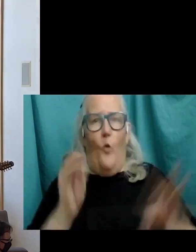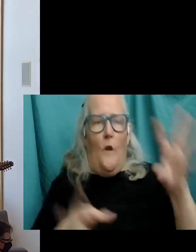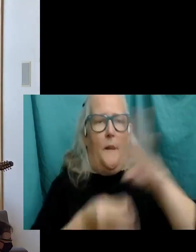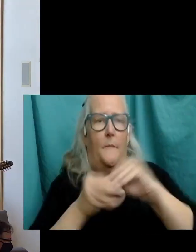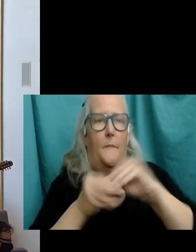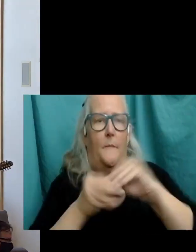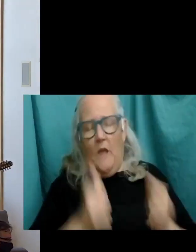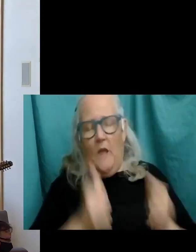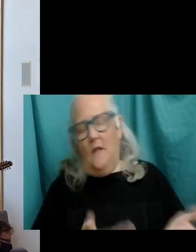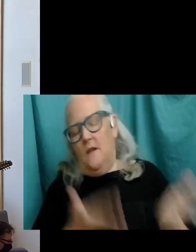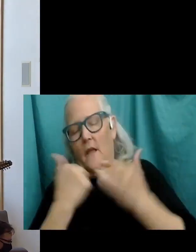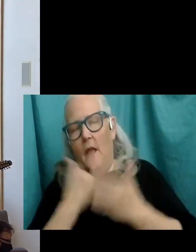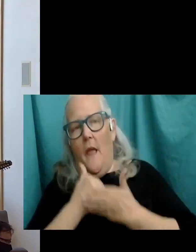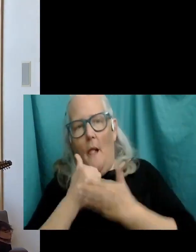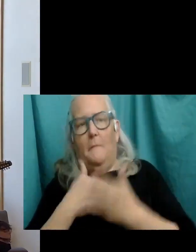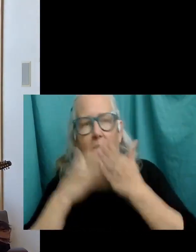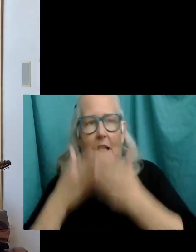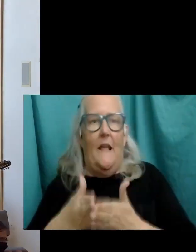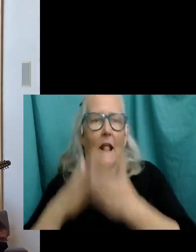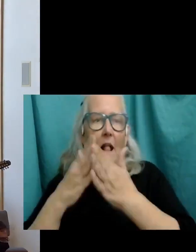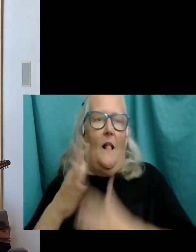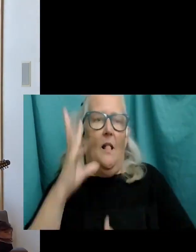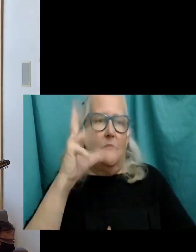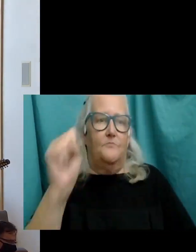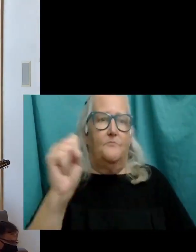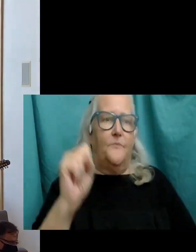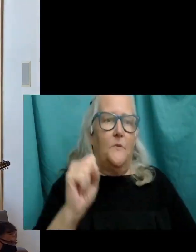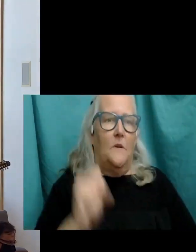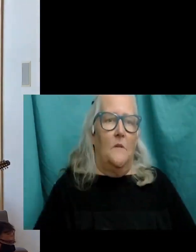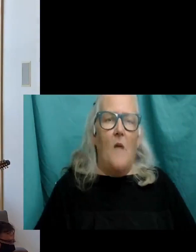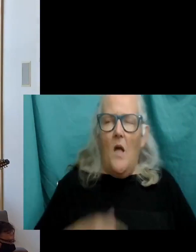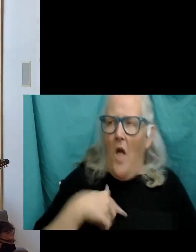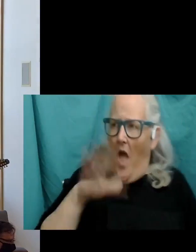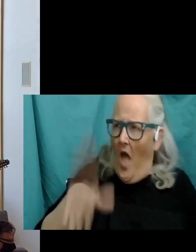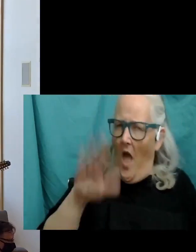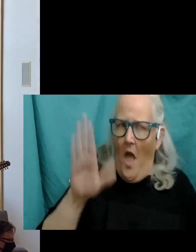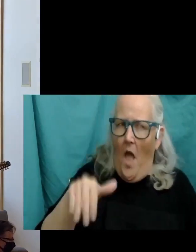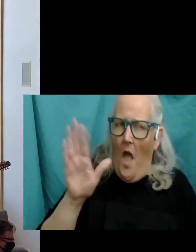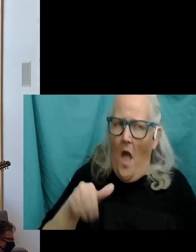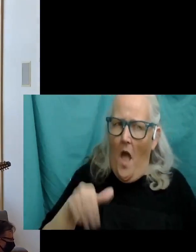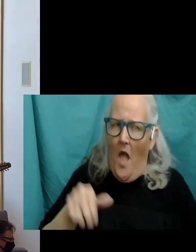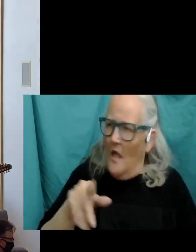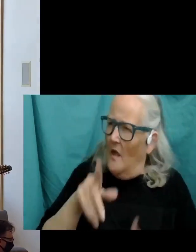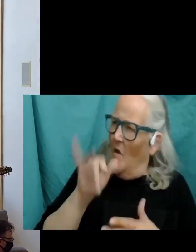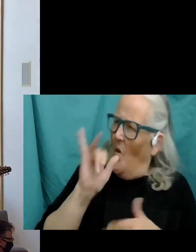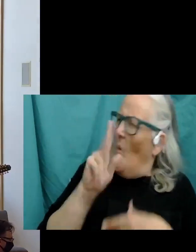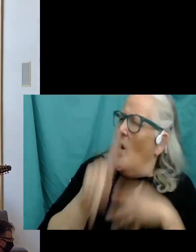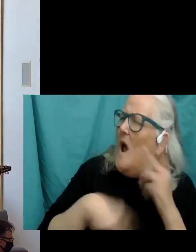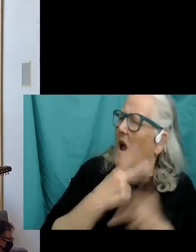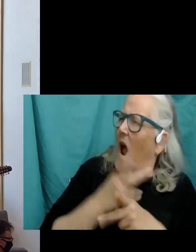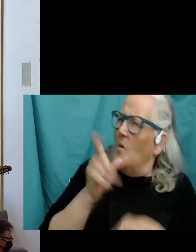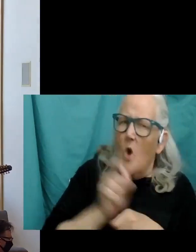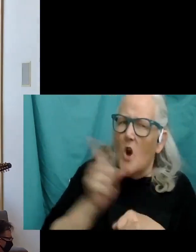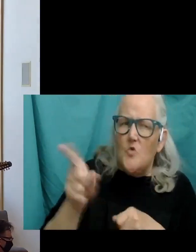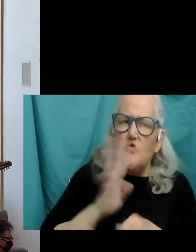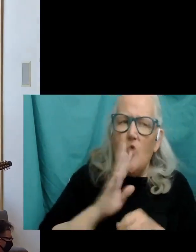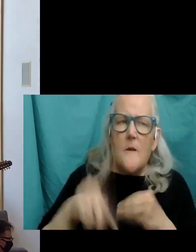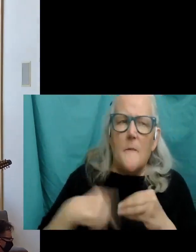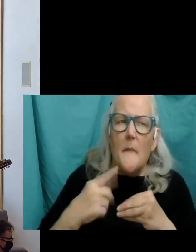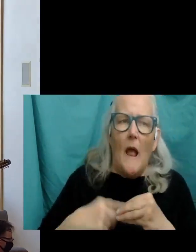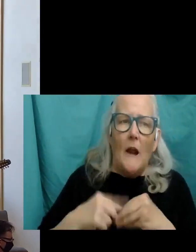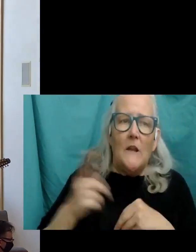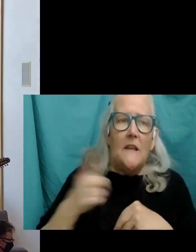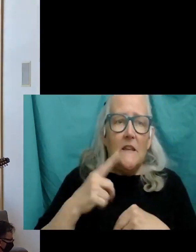me away. When I asked the old salt of the work he was meaning, said taking the fat